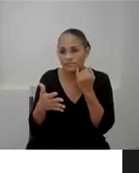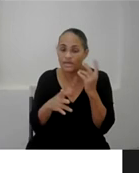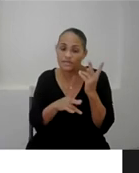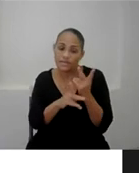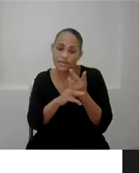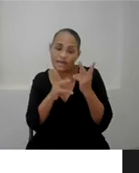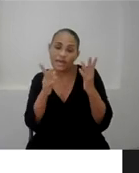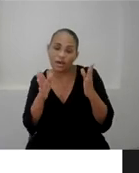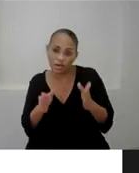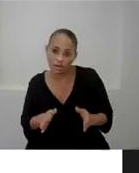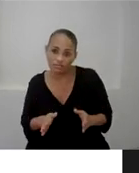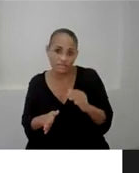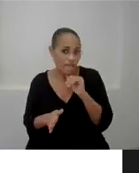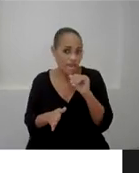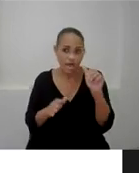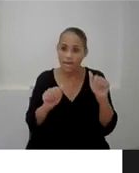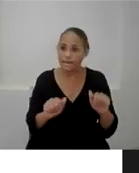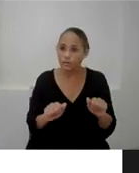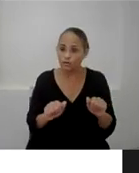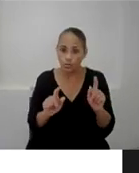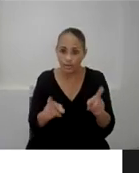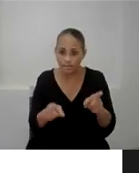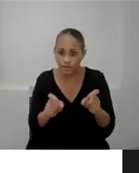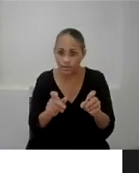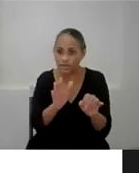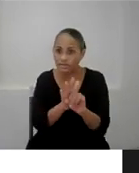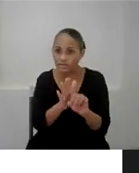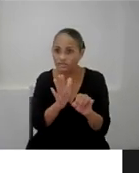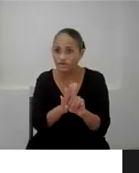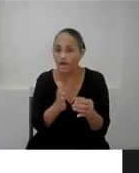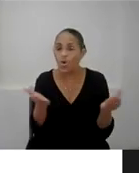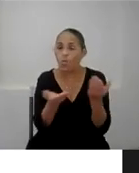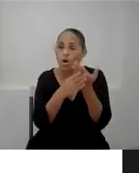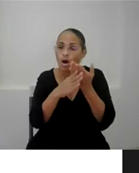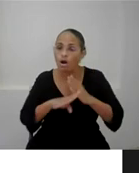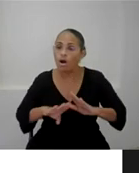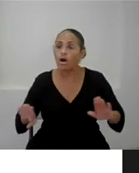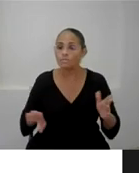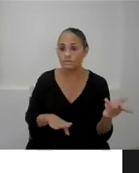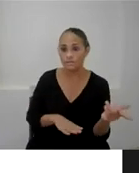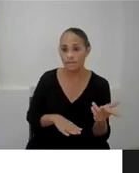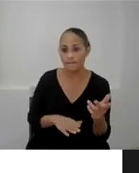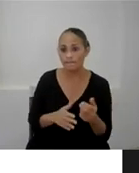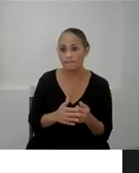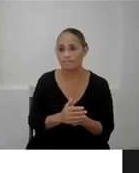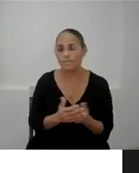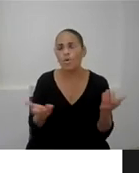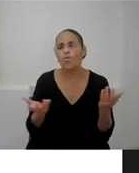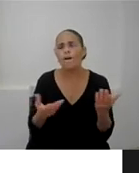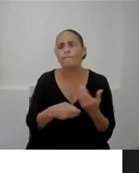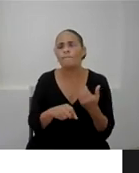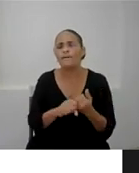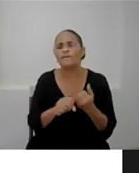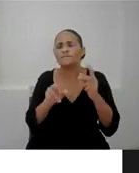caregivers are not able to immediately identify what calms them. What makes the person